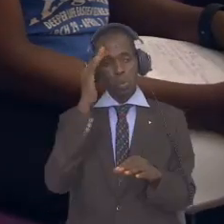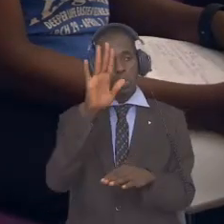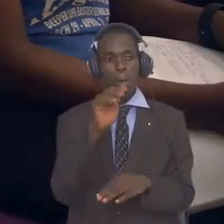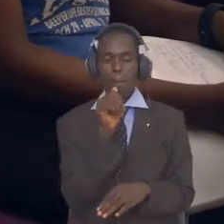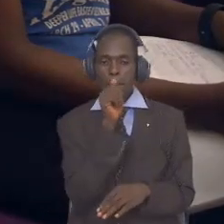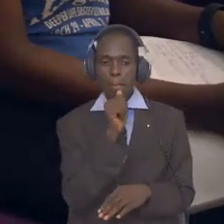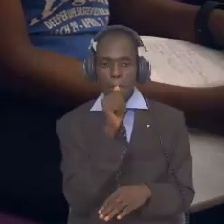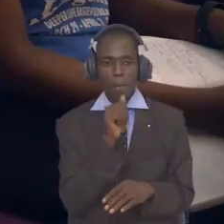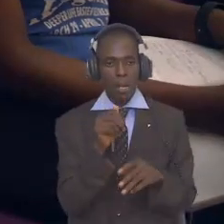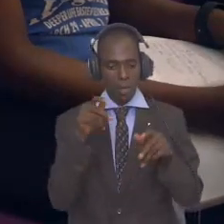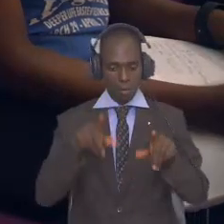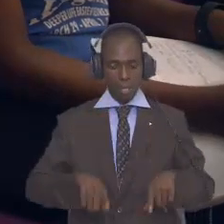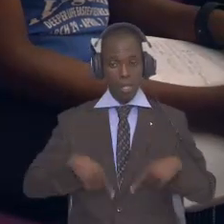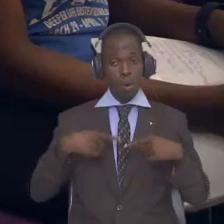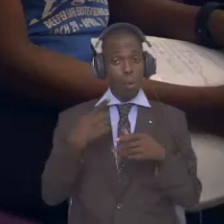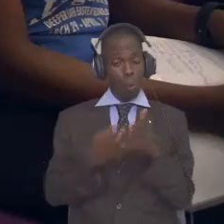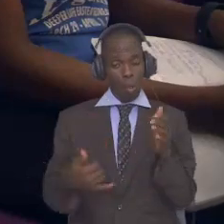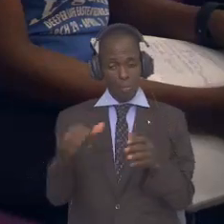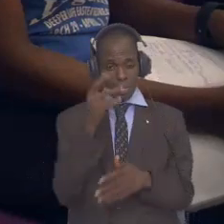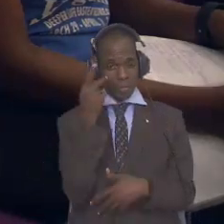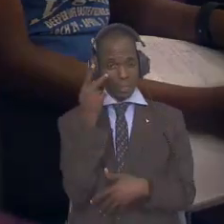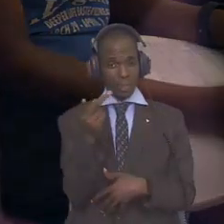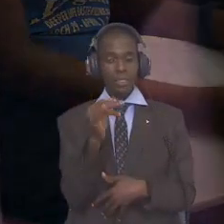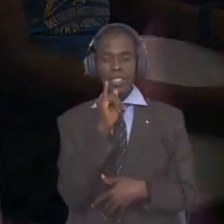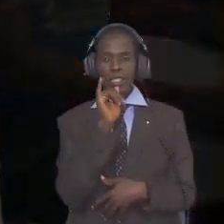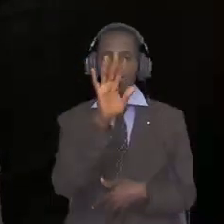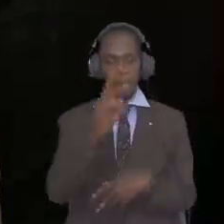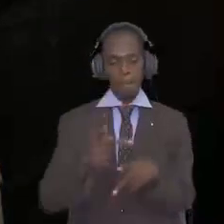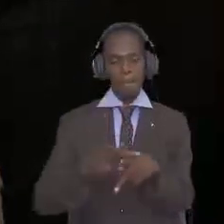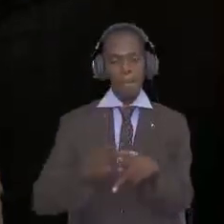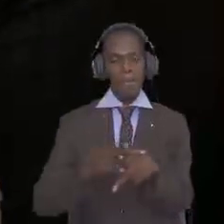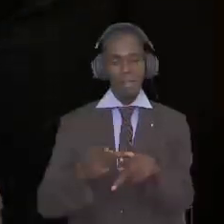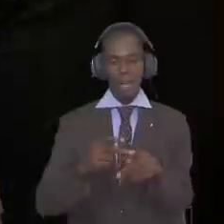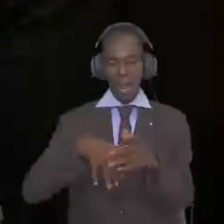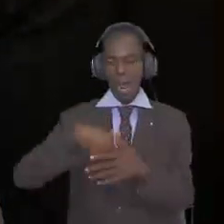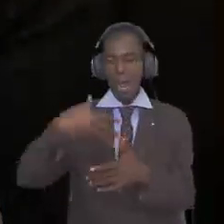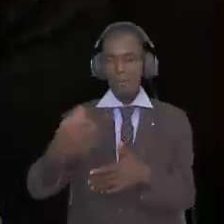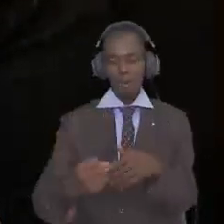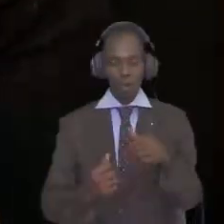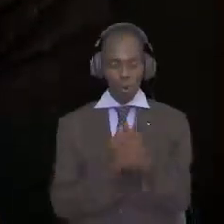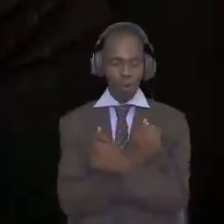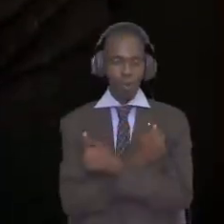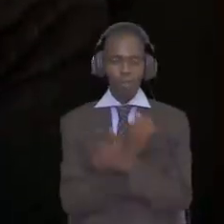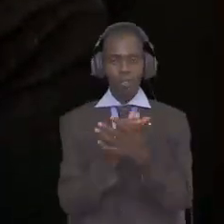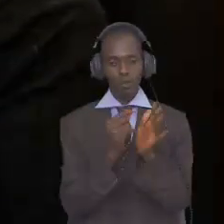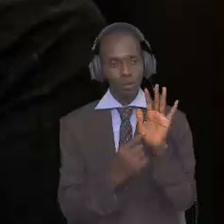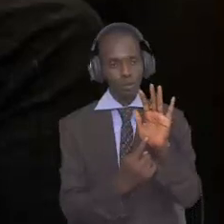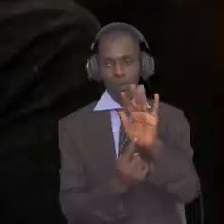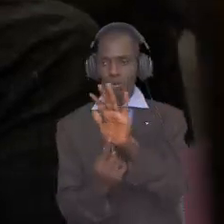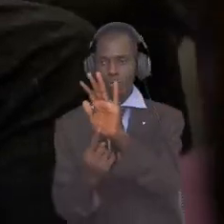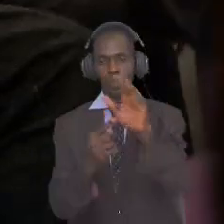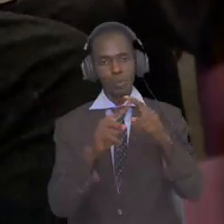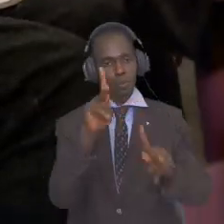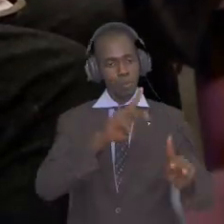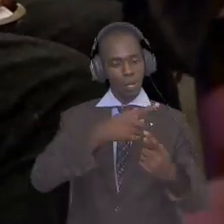life. All they know is your action. Practical love that will show to the people around you that they